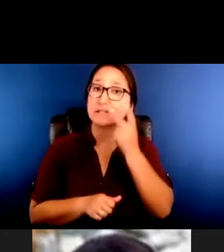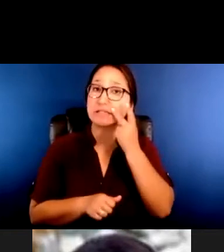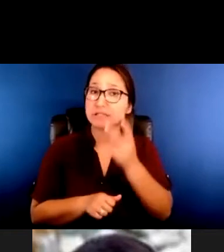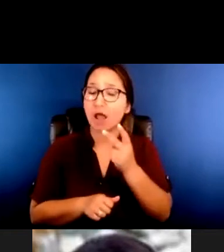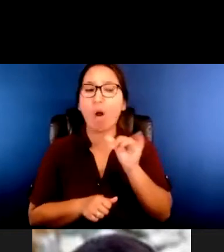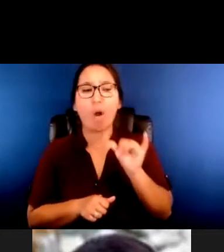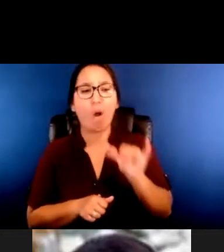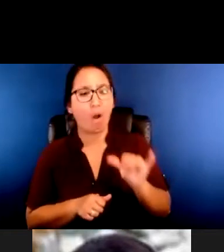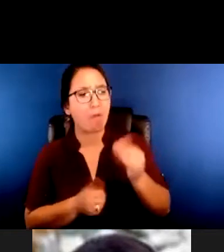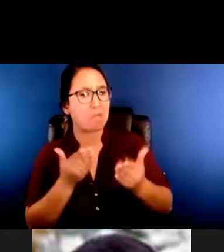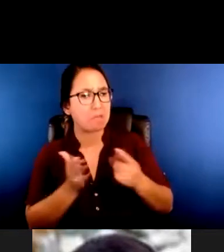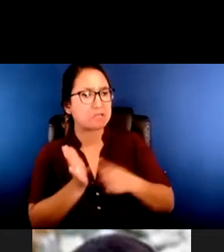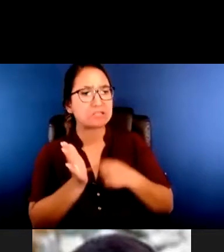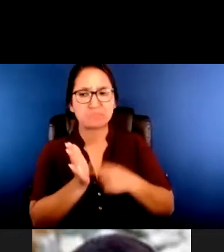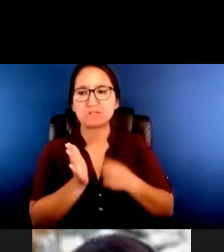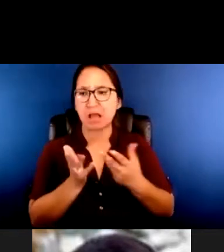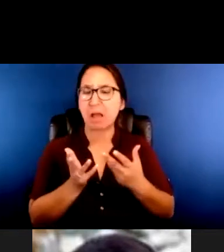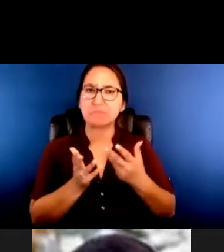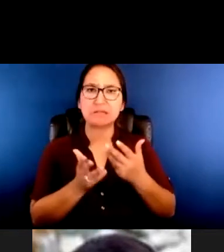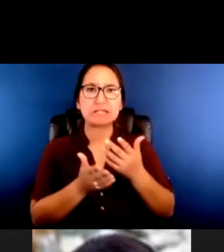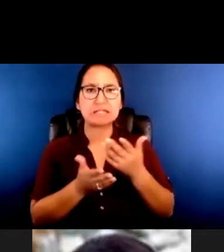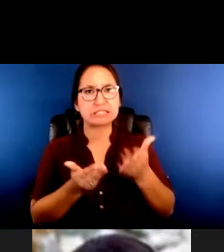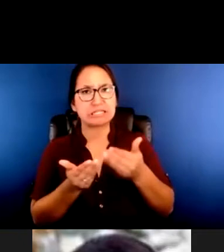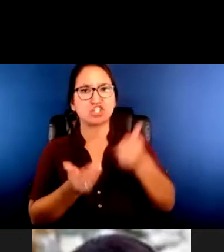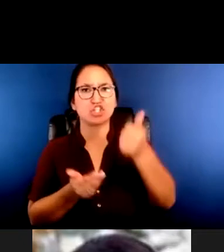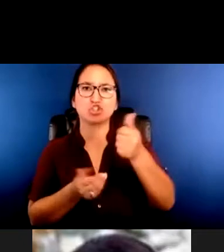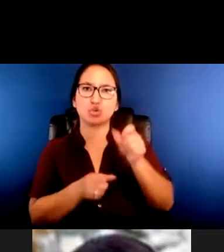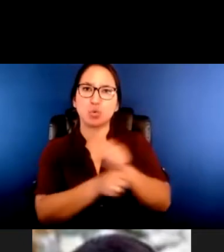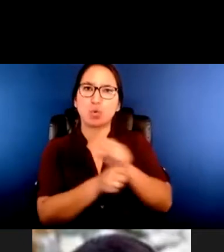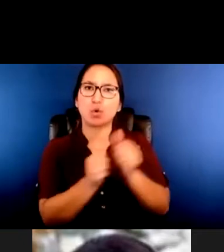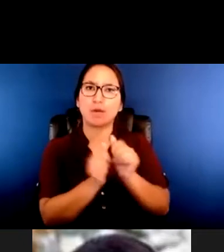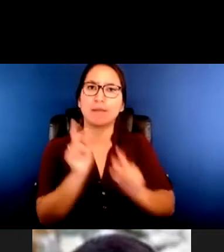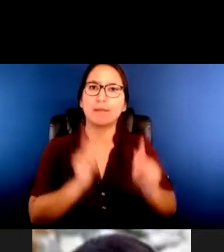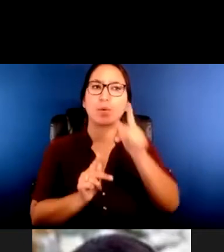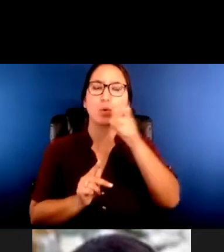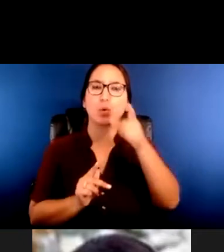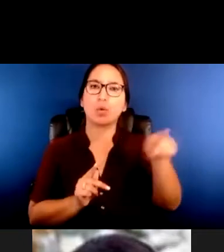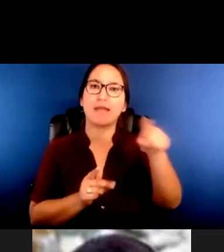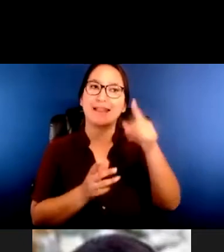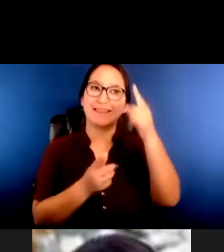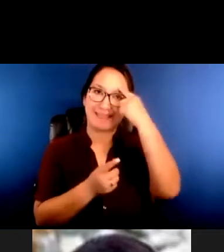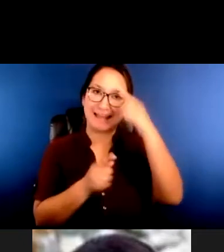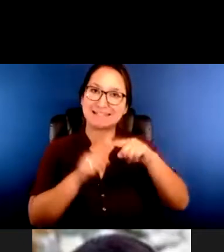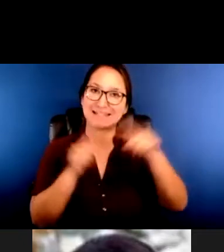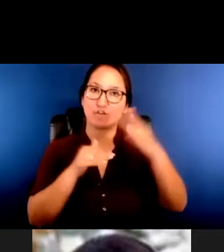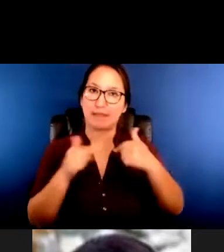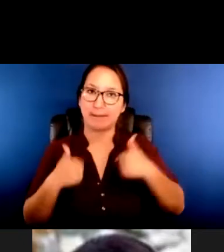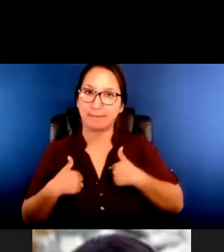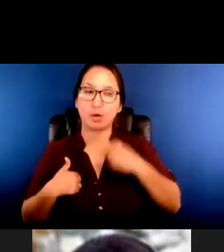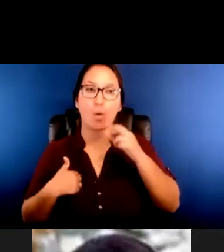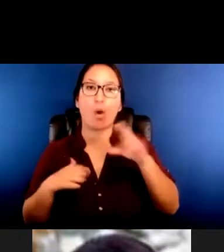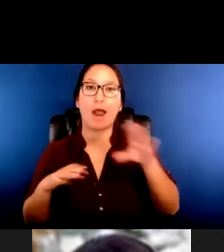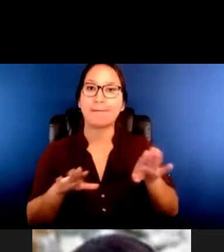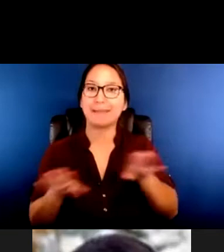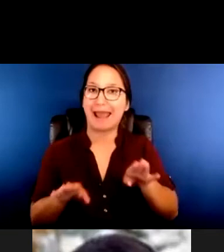work with people who think other than me or, you know, act differently than me because they bring something different and